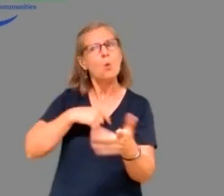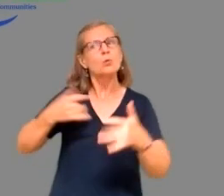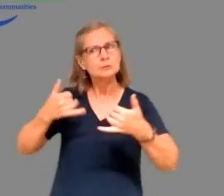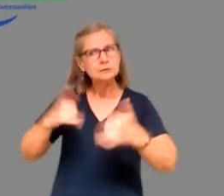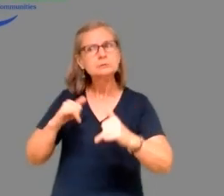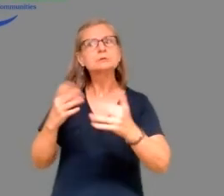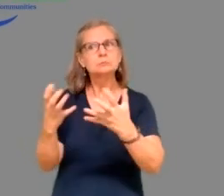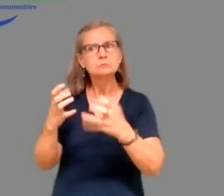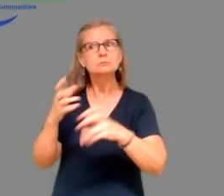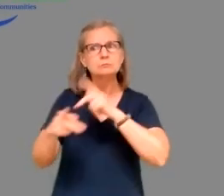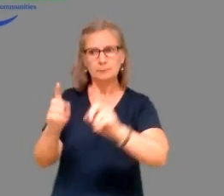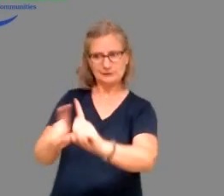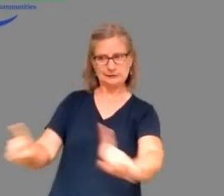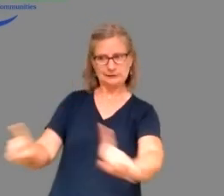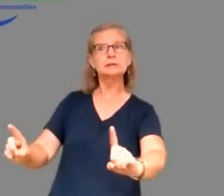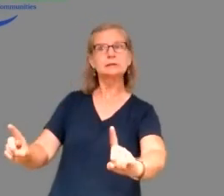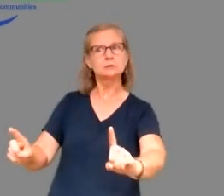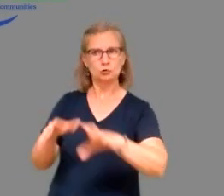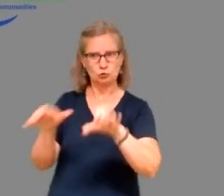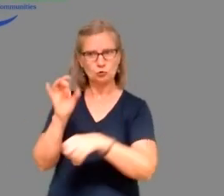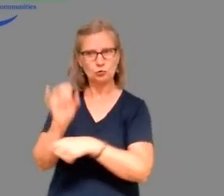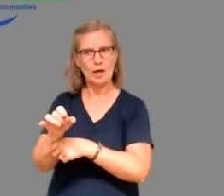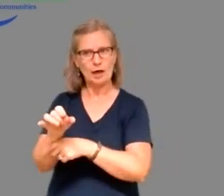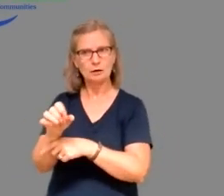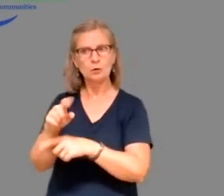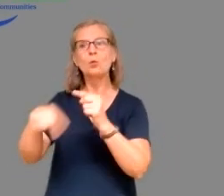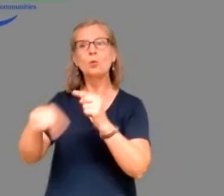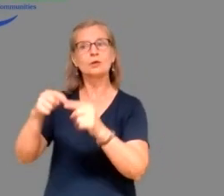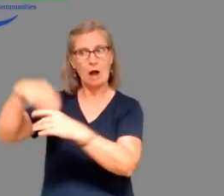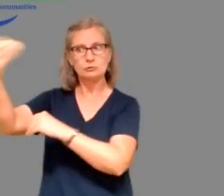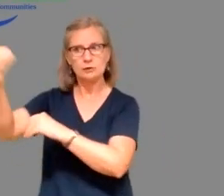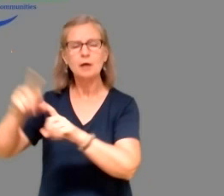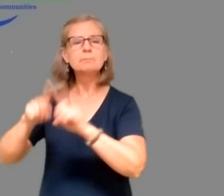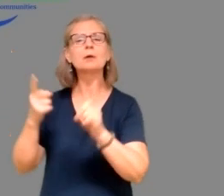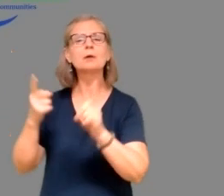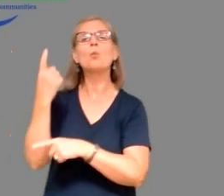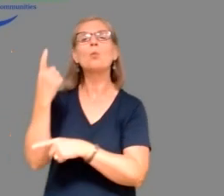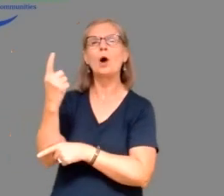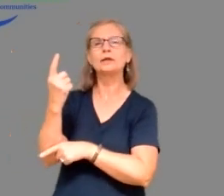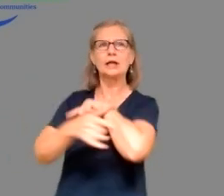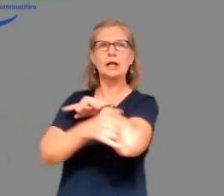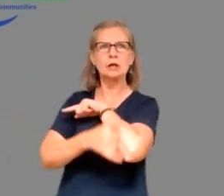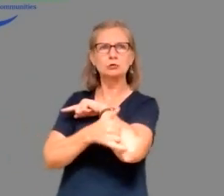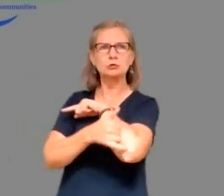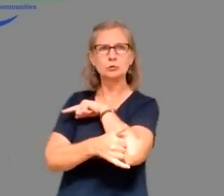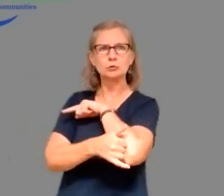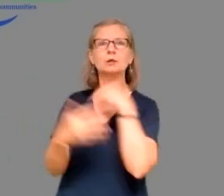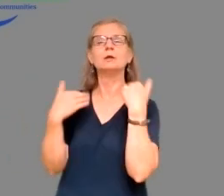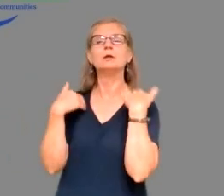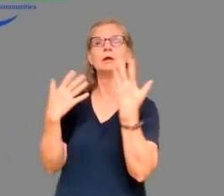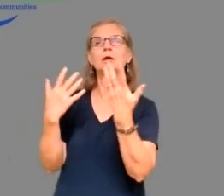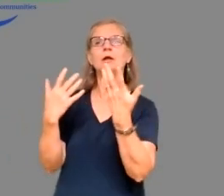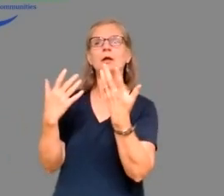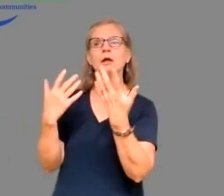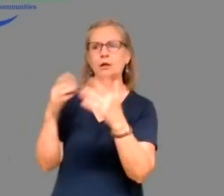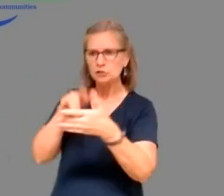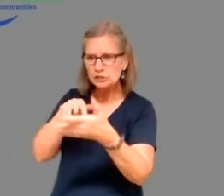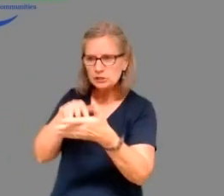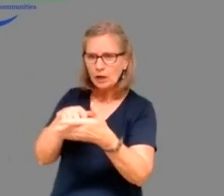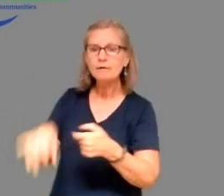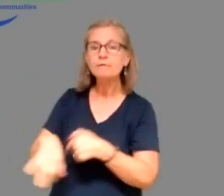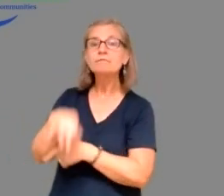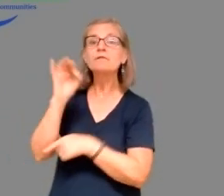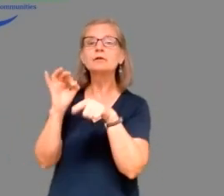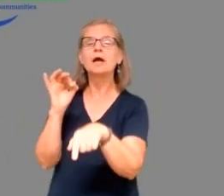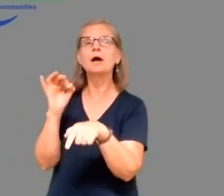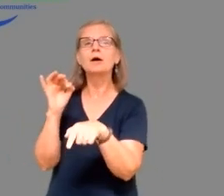and do all those important things outside. But there was a study in one country that was done where a pretty small proportion of the